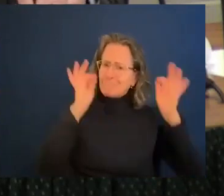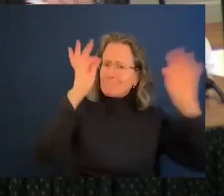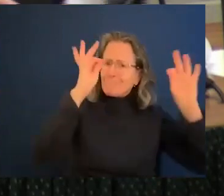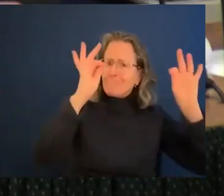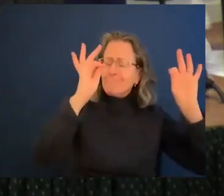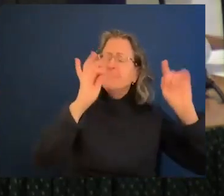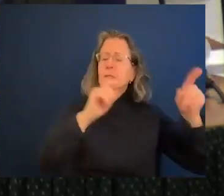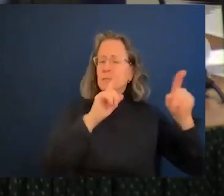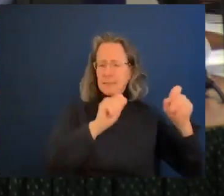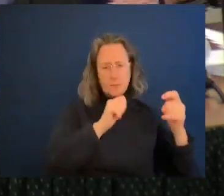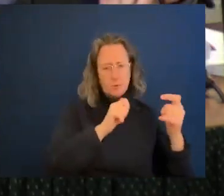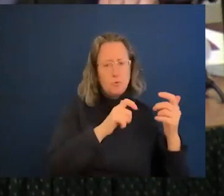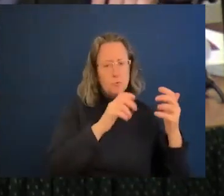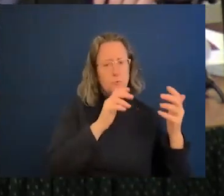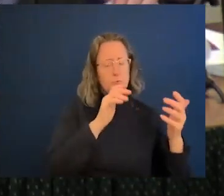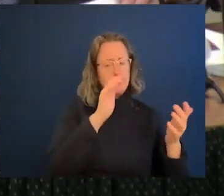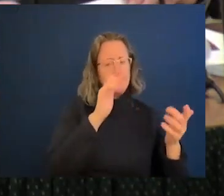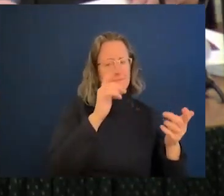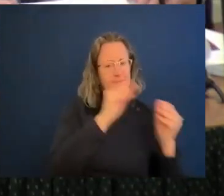models